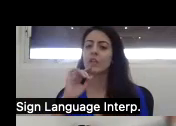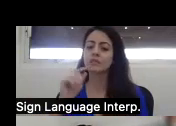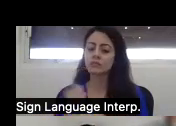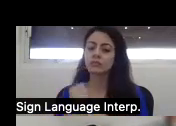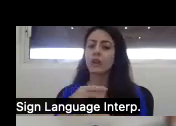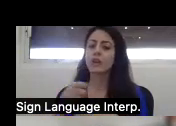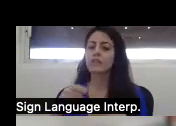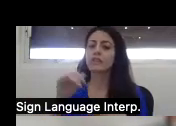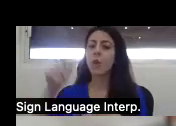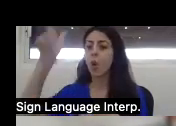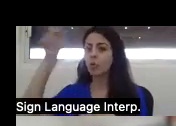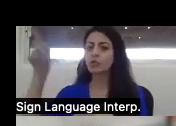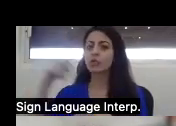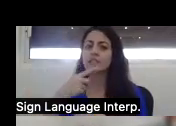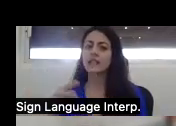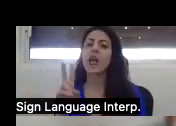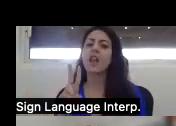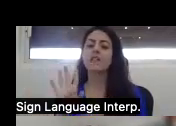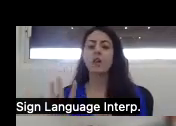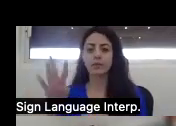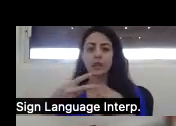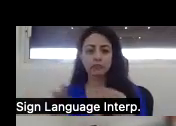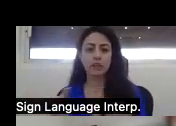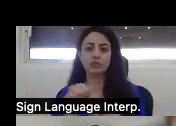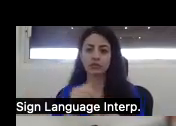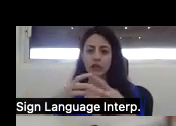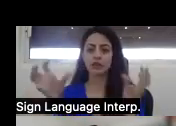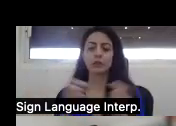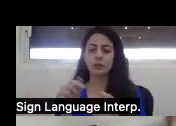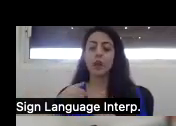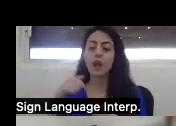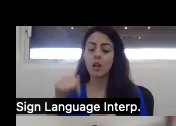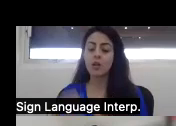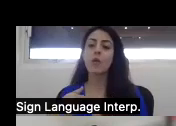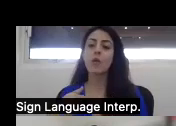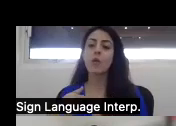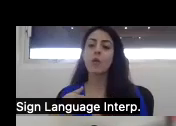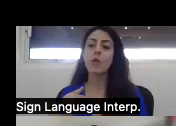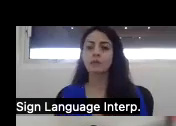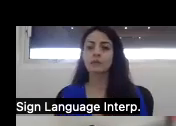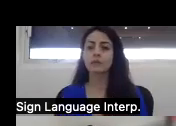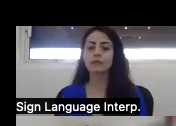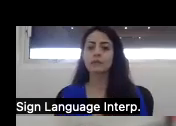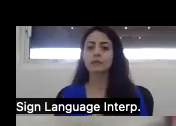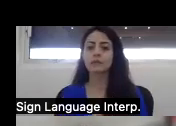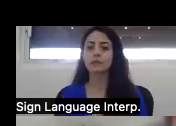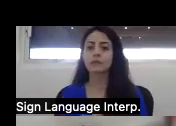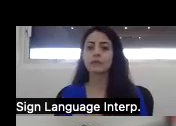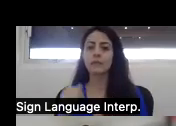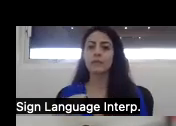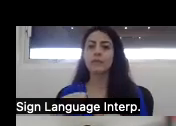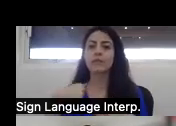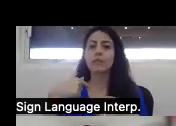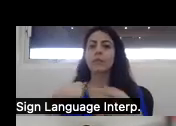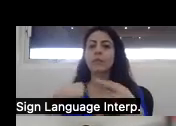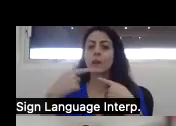work. So today, what I will share with you is a presentation that actually most of